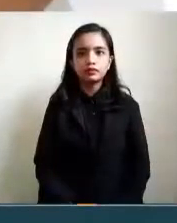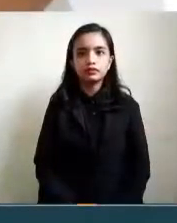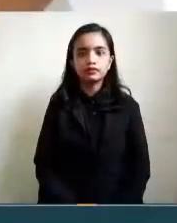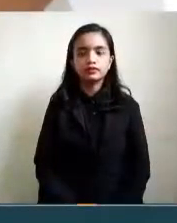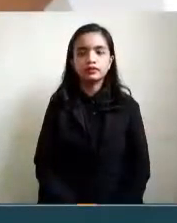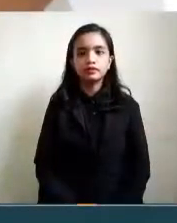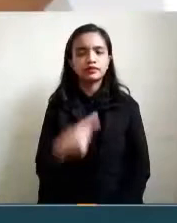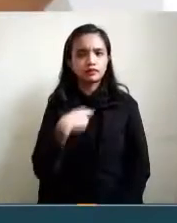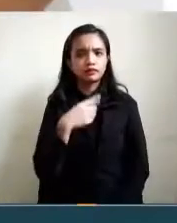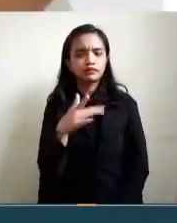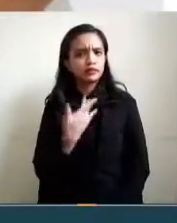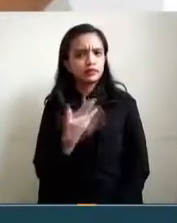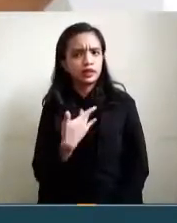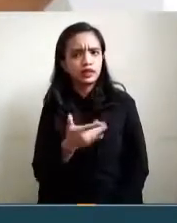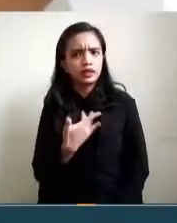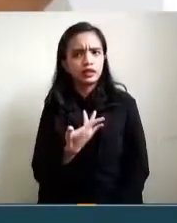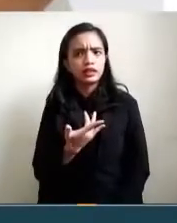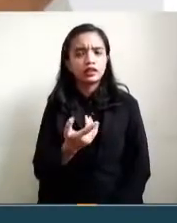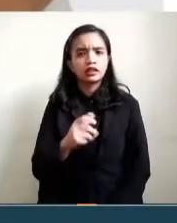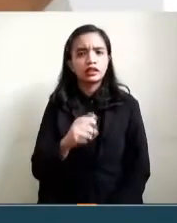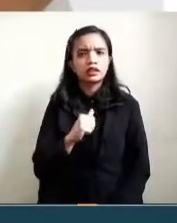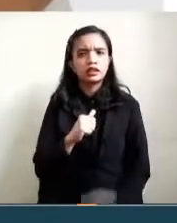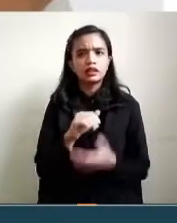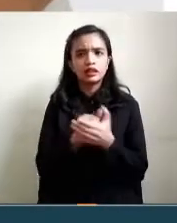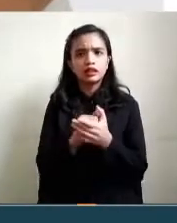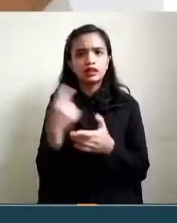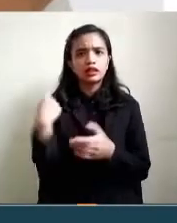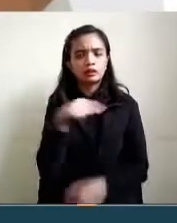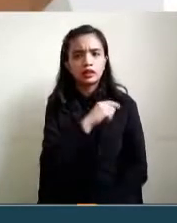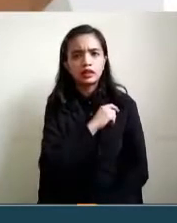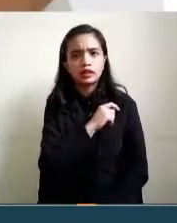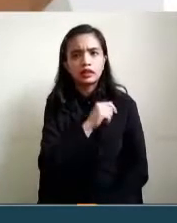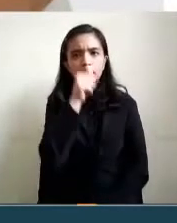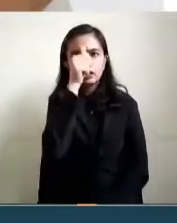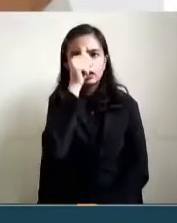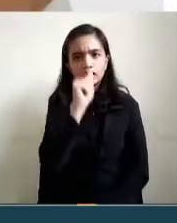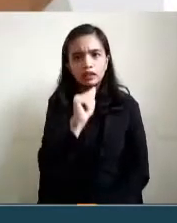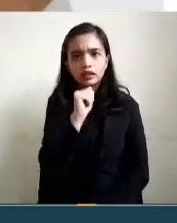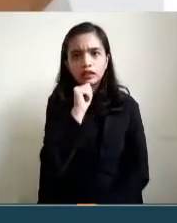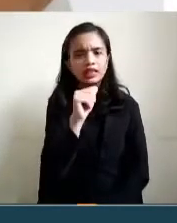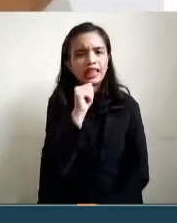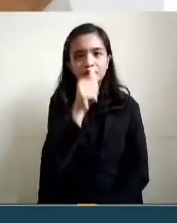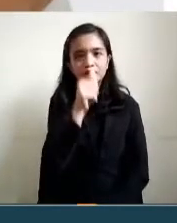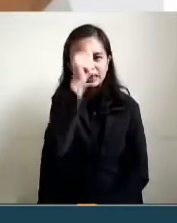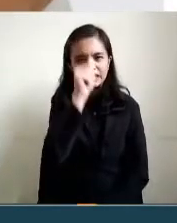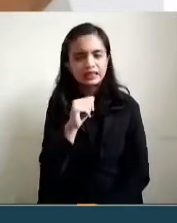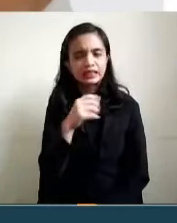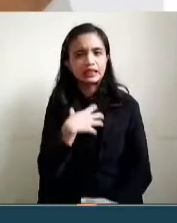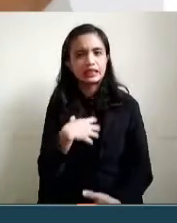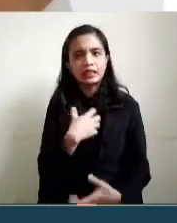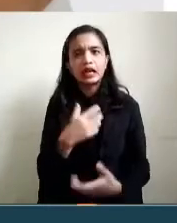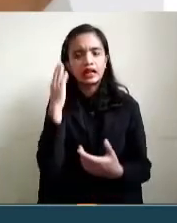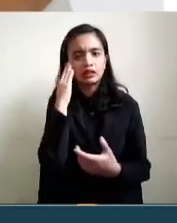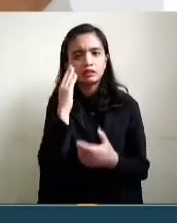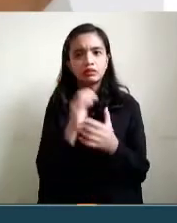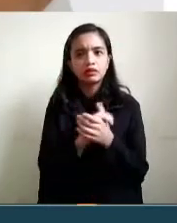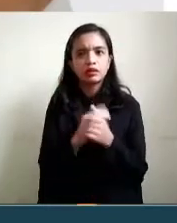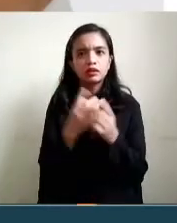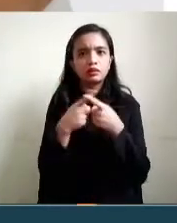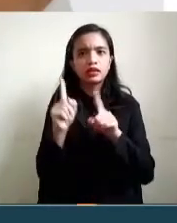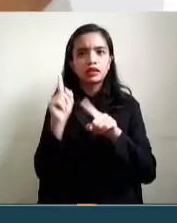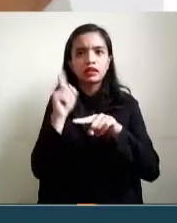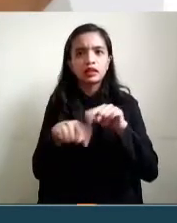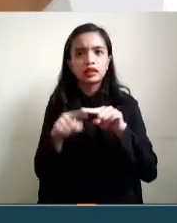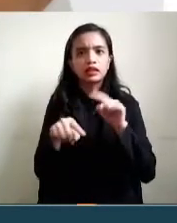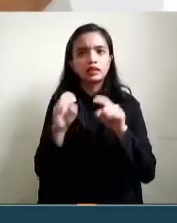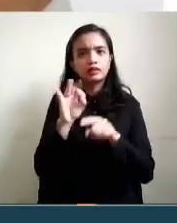Nararamdaman ko rin yung impatient ng ating mga kababayan. Kasi alam natin gutom sila eh. Hindi natin masisisi sila pag